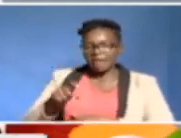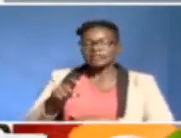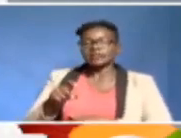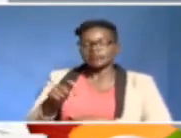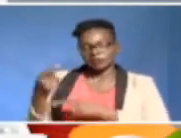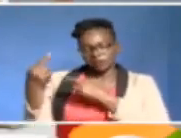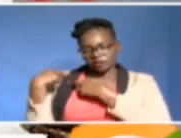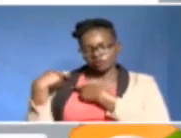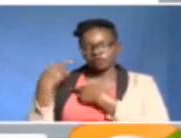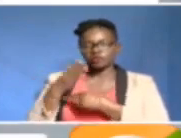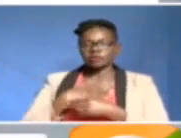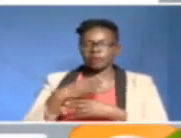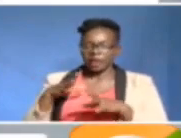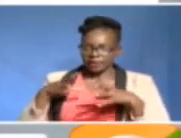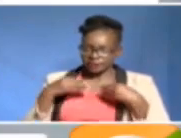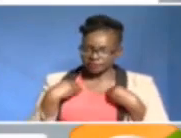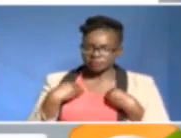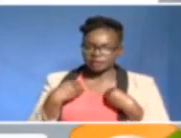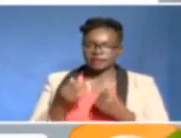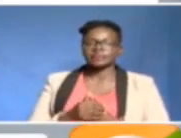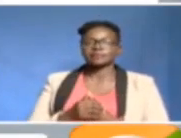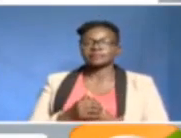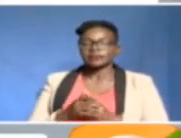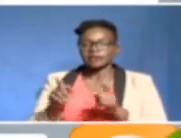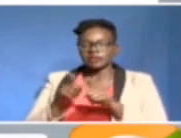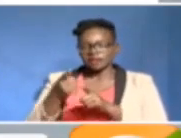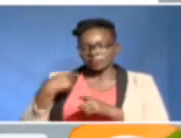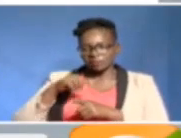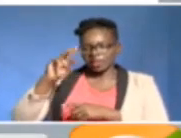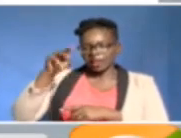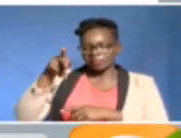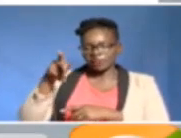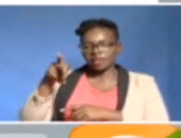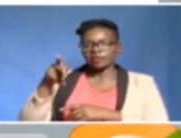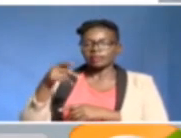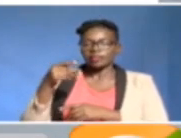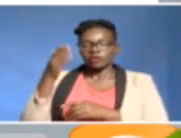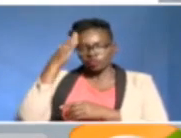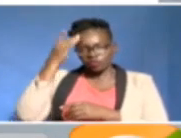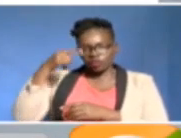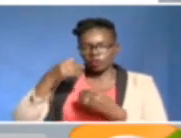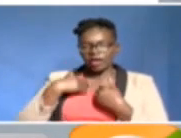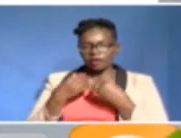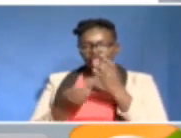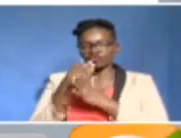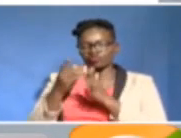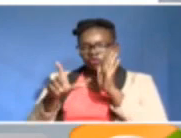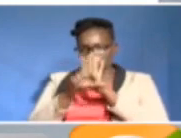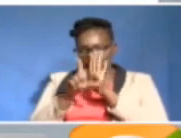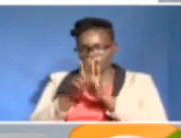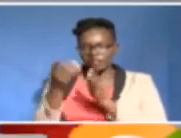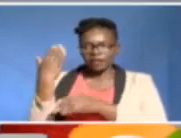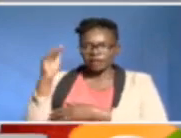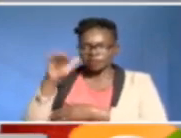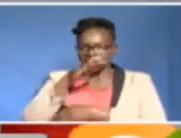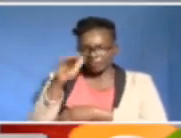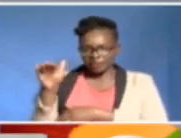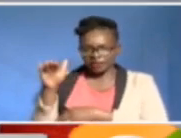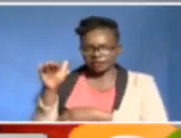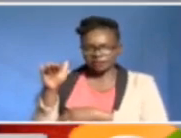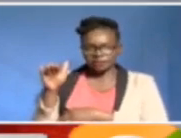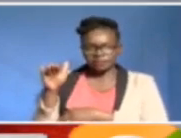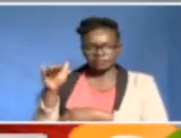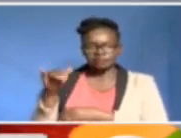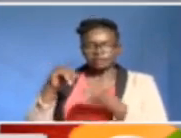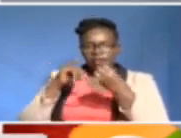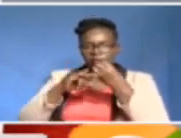think for all, who, and from a legislator's point of view, you know, we have legislated in the last parliament the